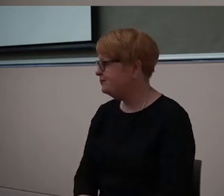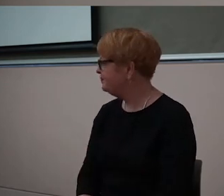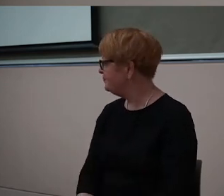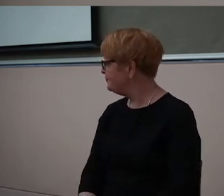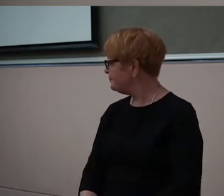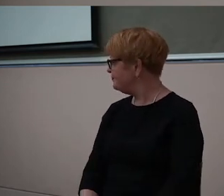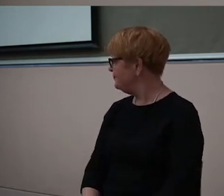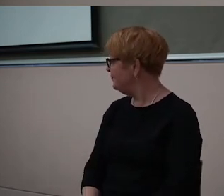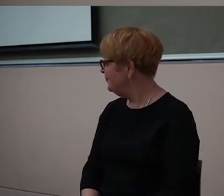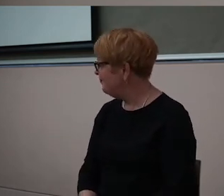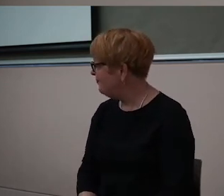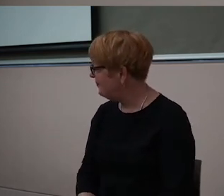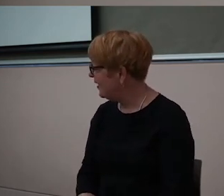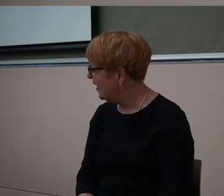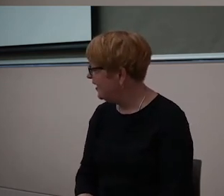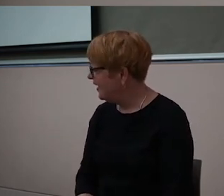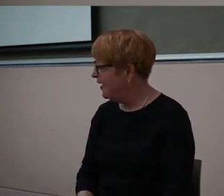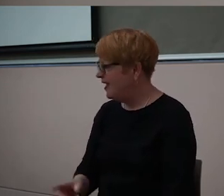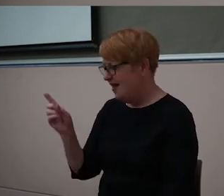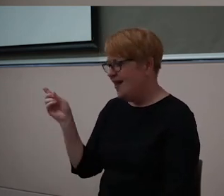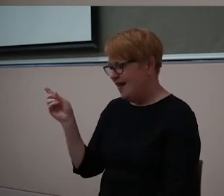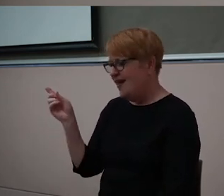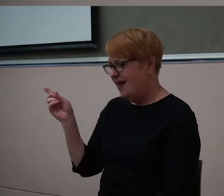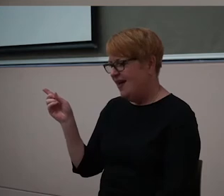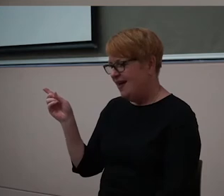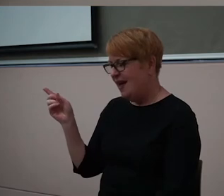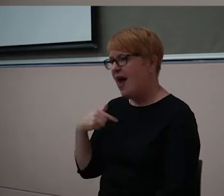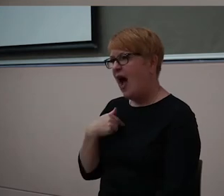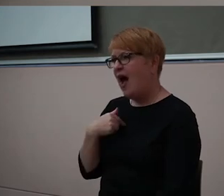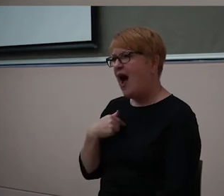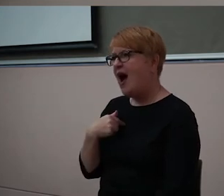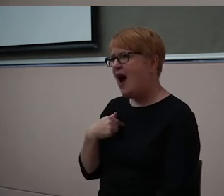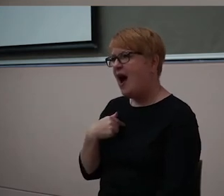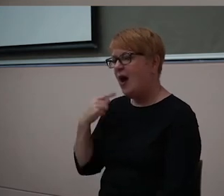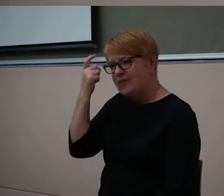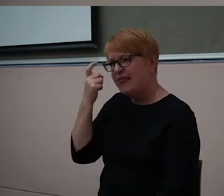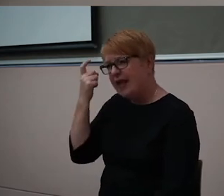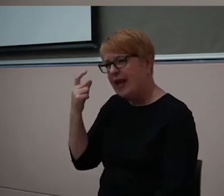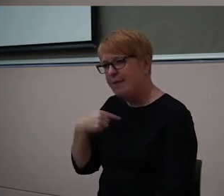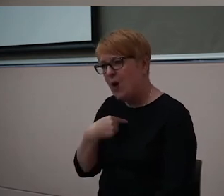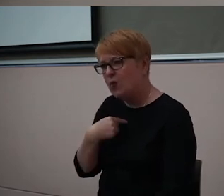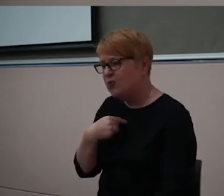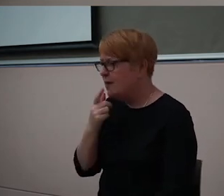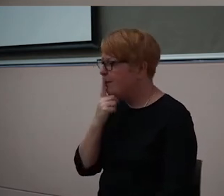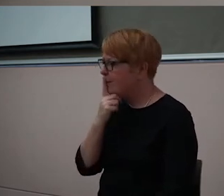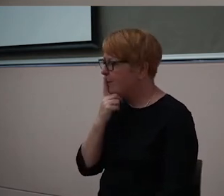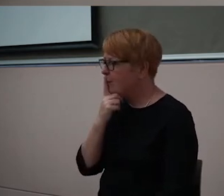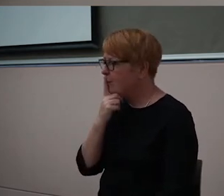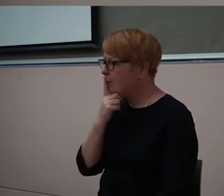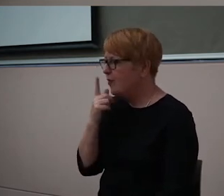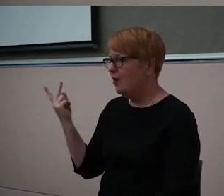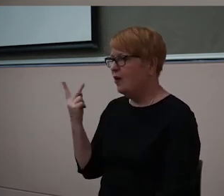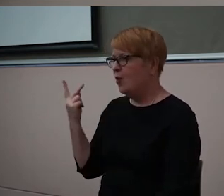stereotypes. I'm not going to say a certain newspaper, but they might use certain terms. And yeah, giving